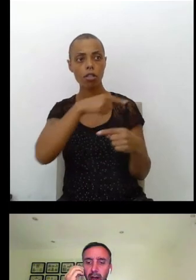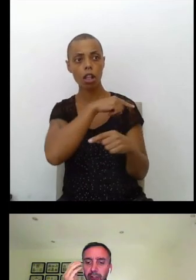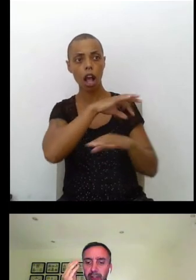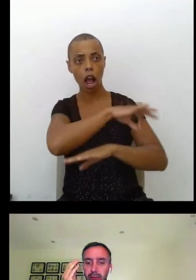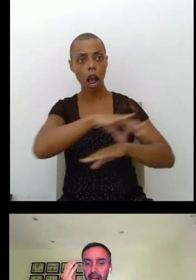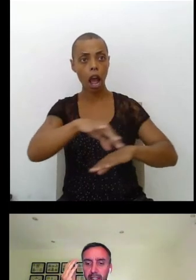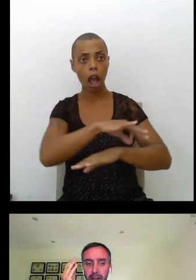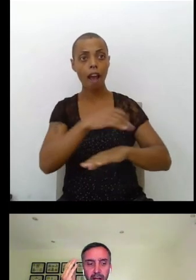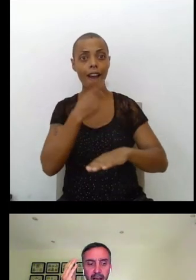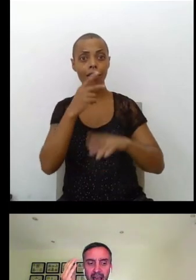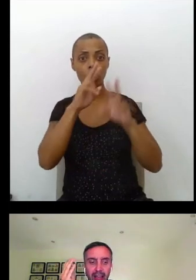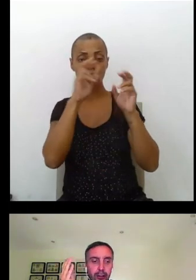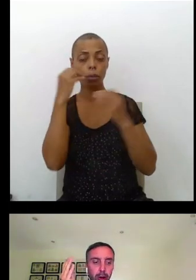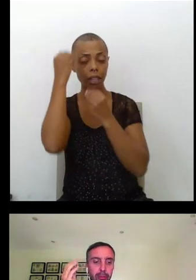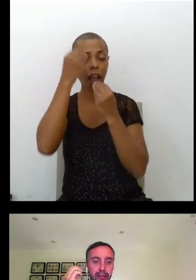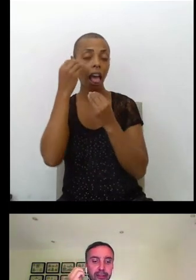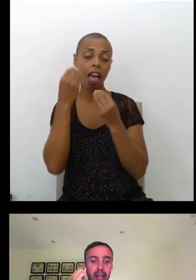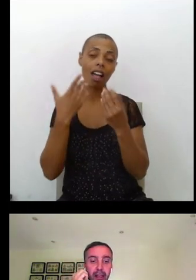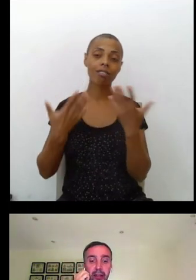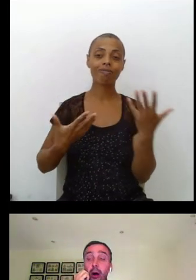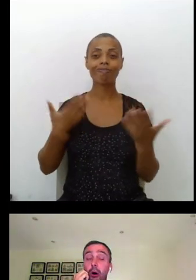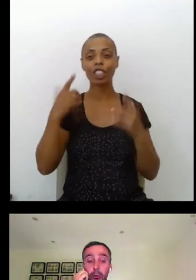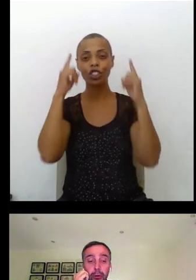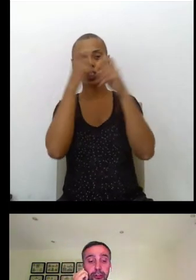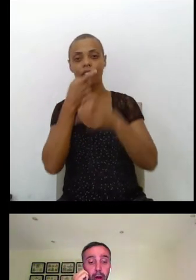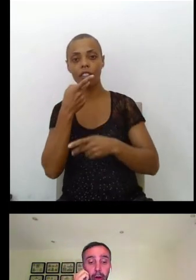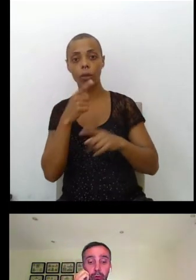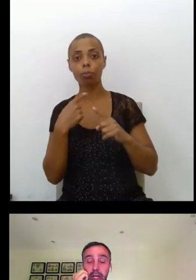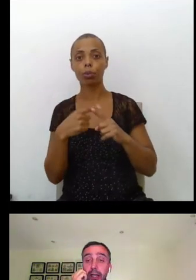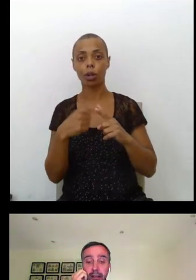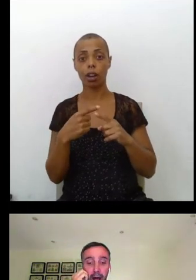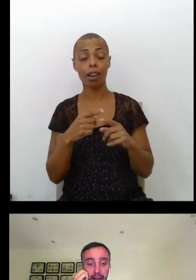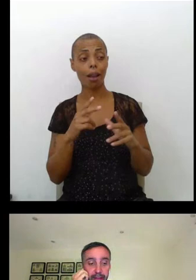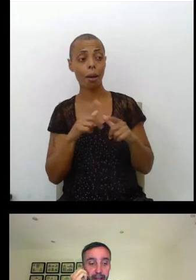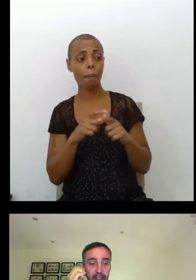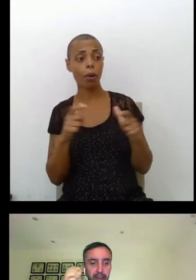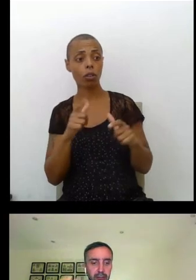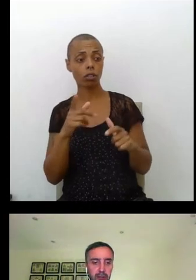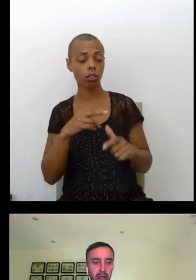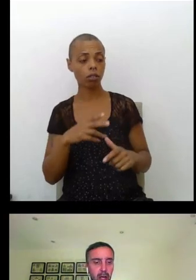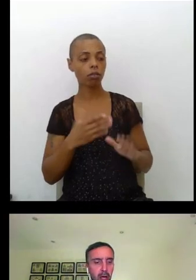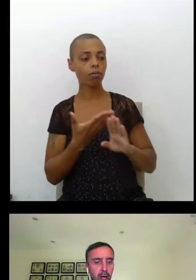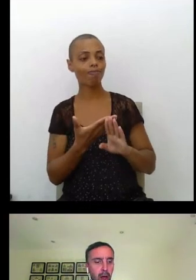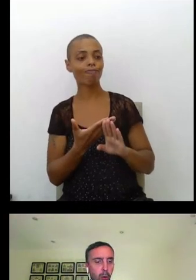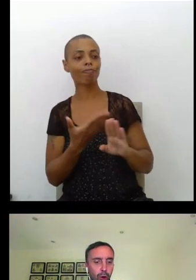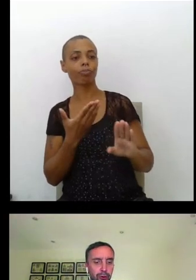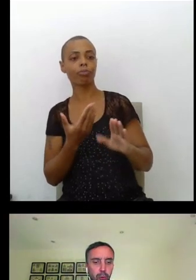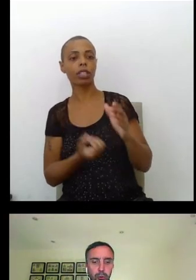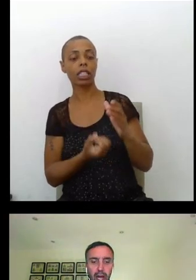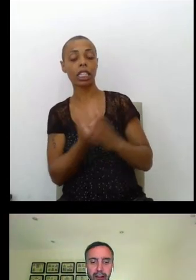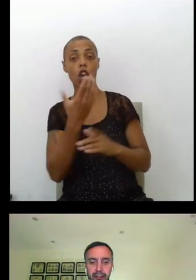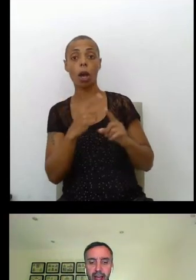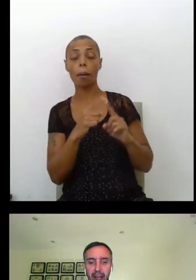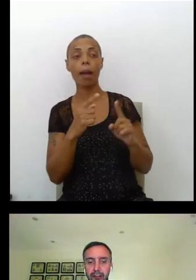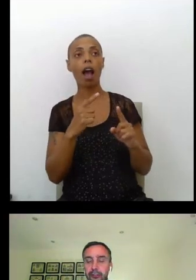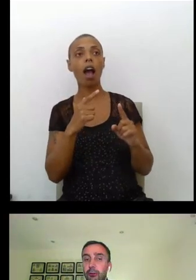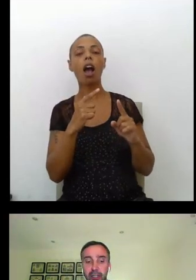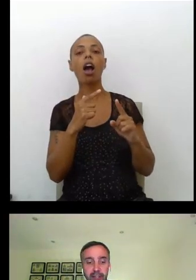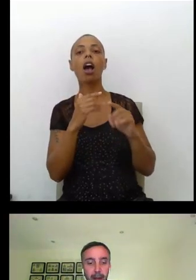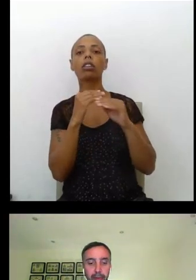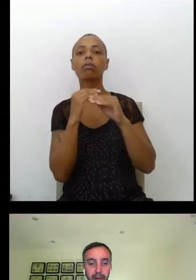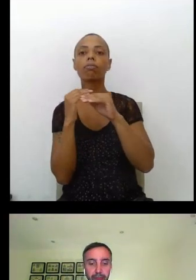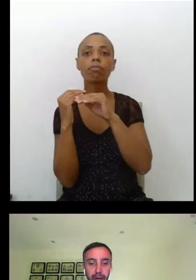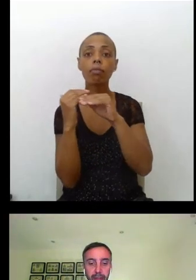private biography of its creator has long been standard in almost all related art studies what would we understand